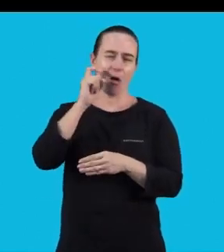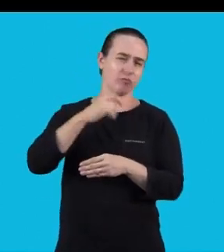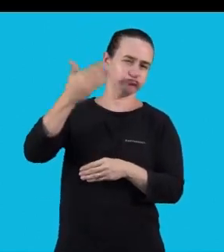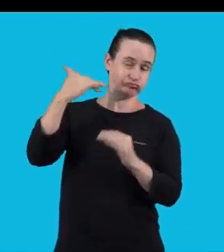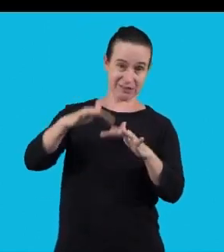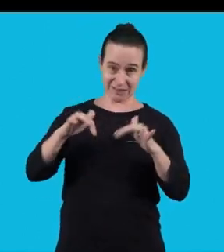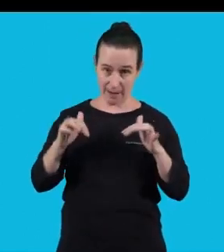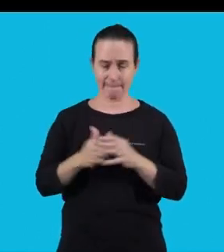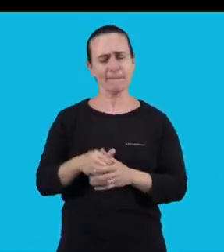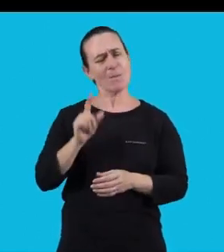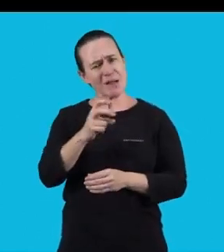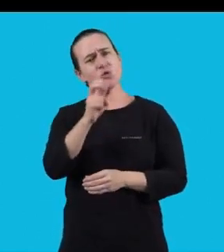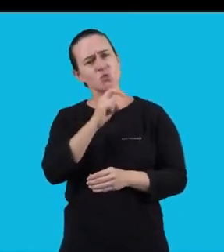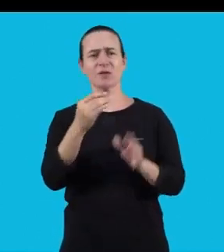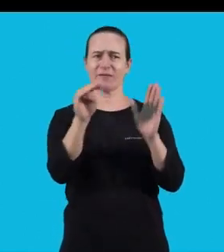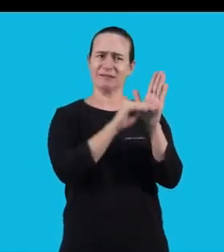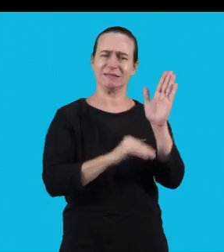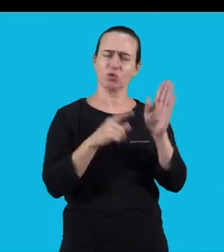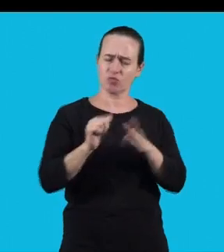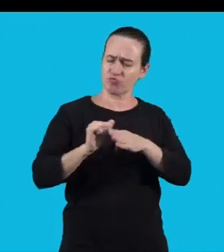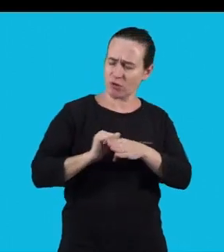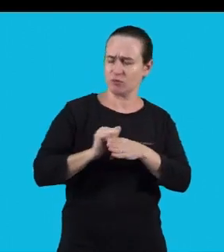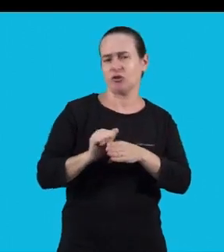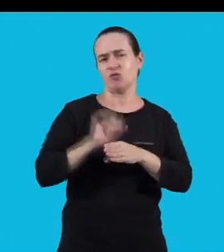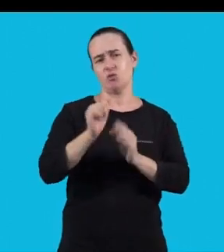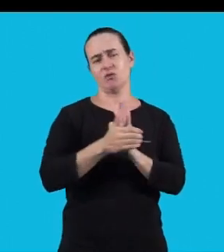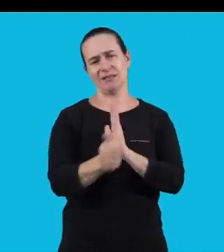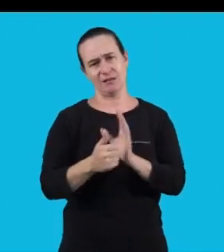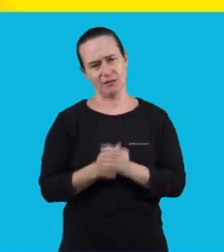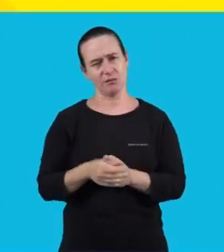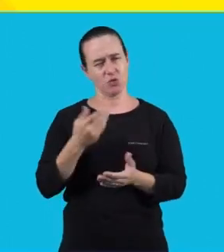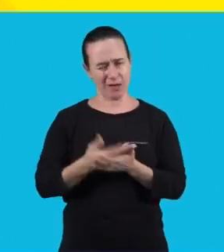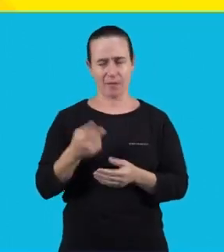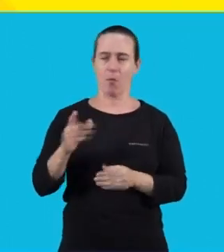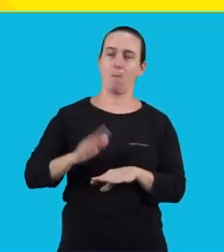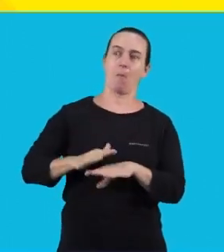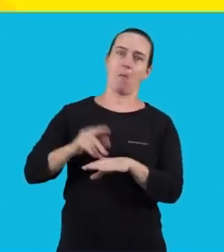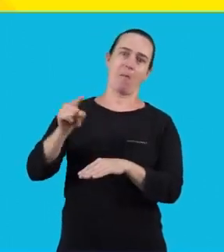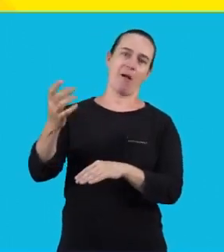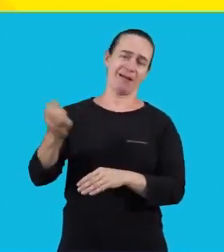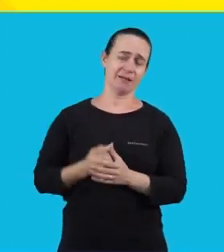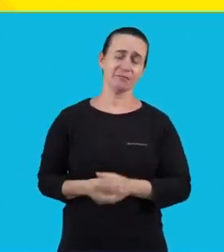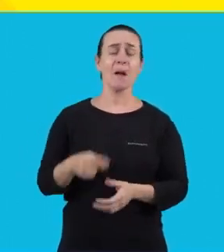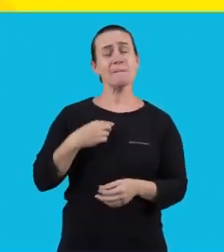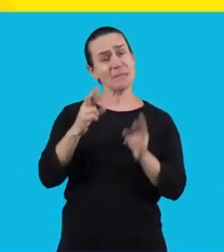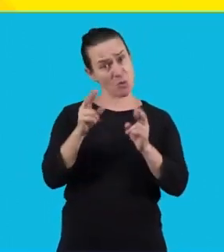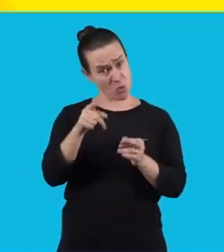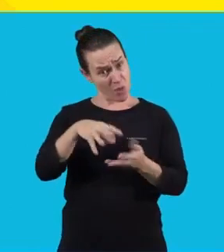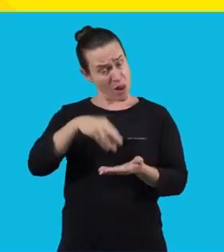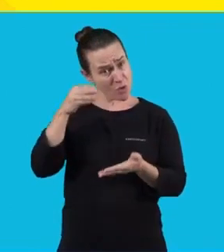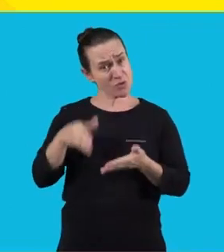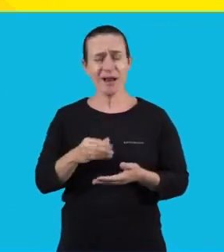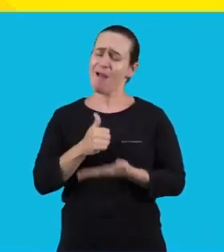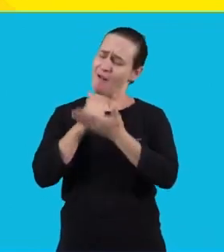and use these to practice your language skills to get those marks up. I hope that what you've learned today will help you in your